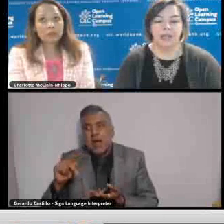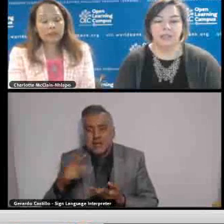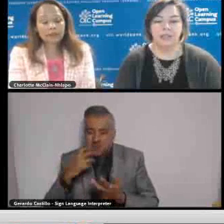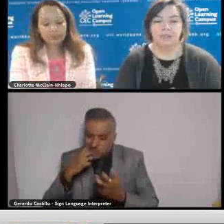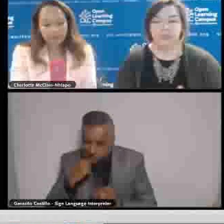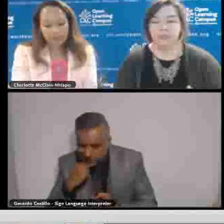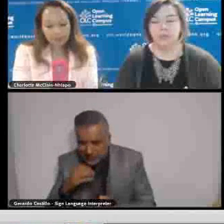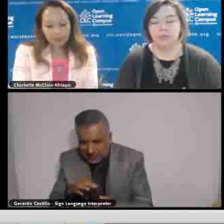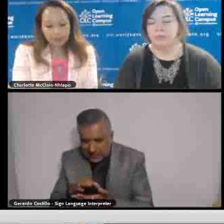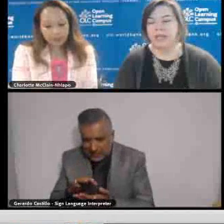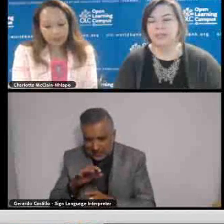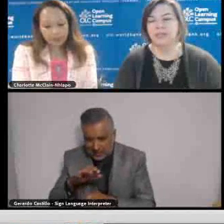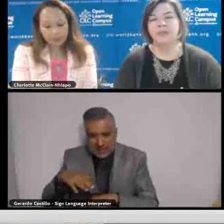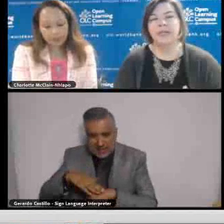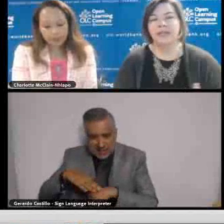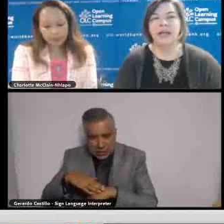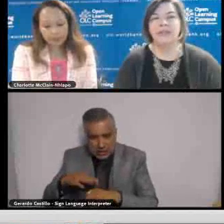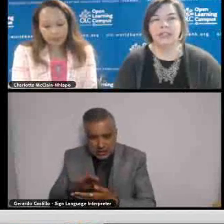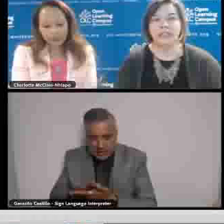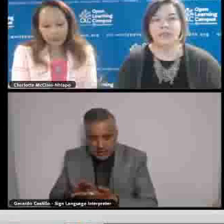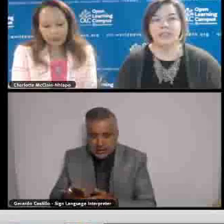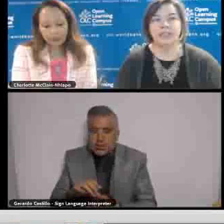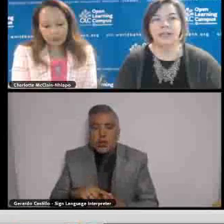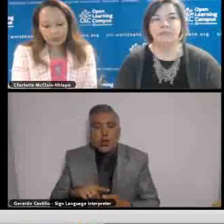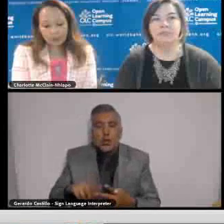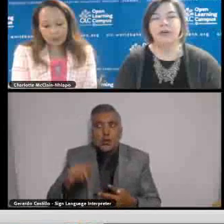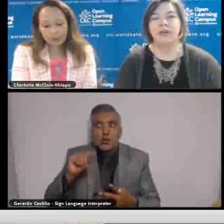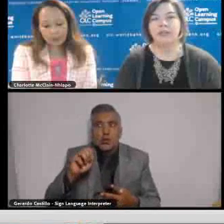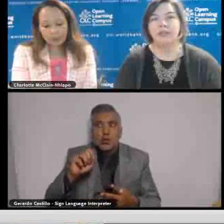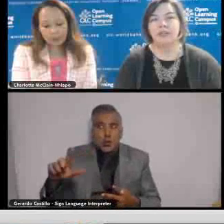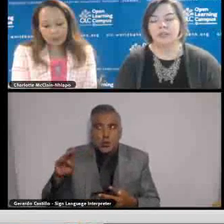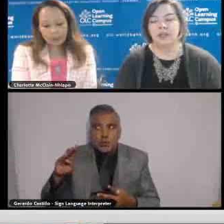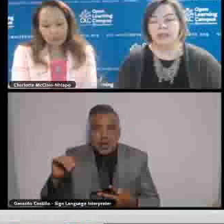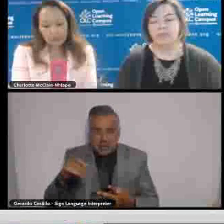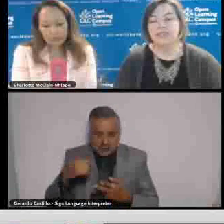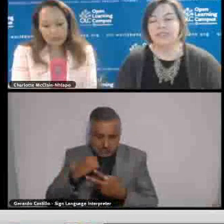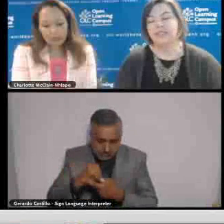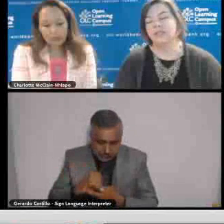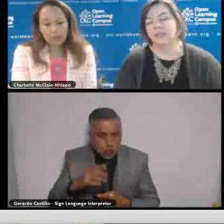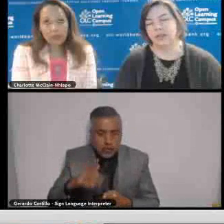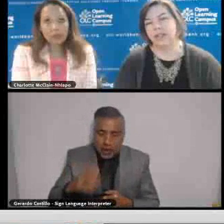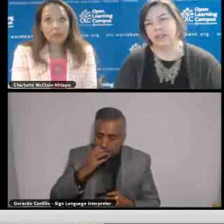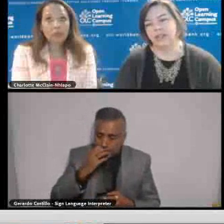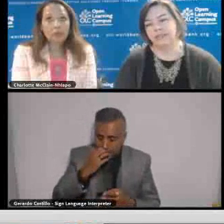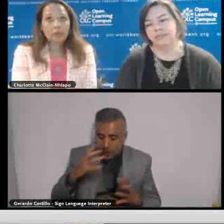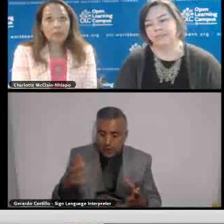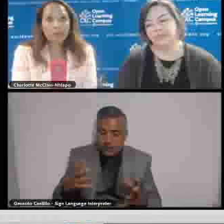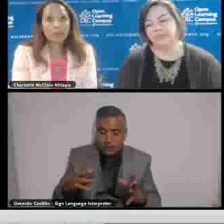or tool banks. So they're doing a lot of activities that have broader resilience strengthening